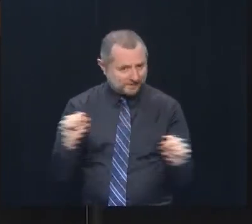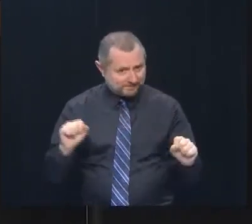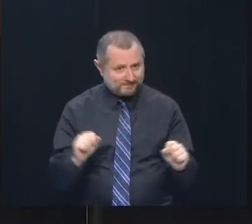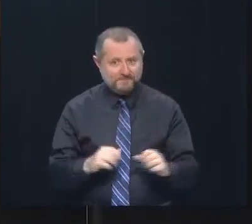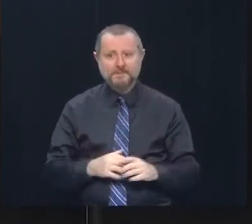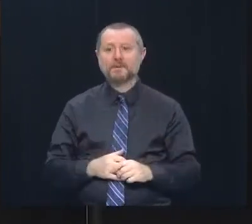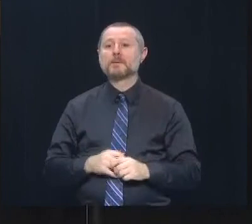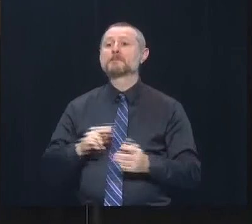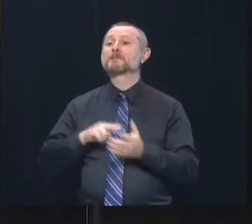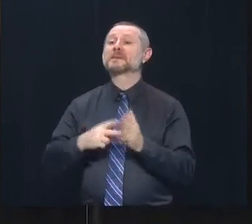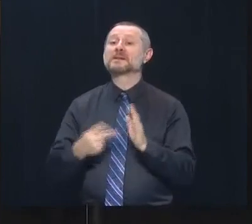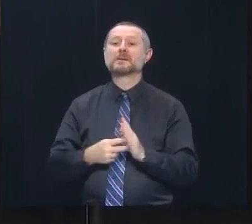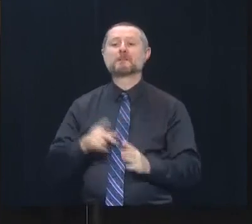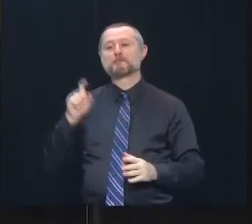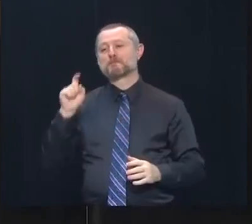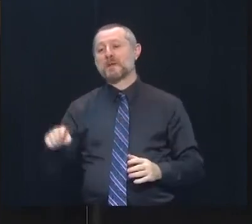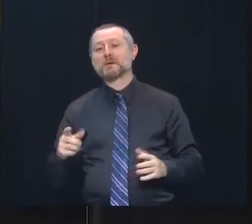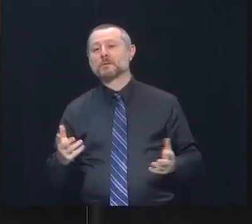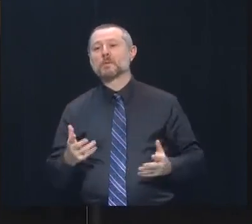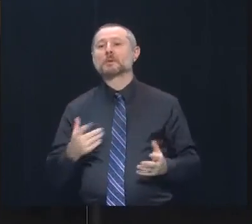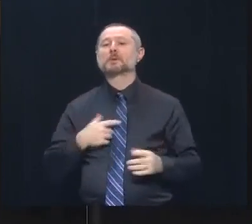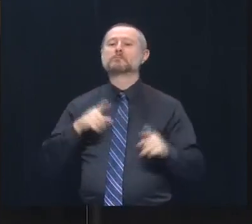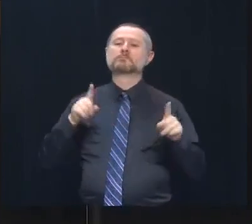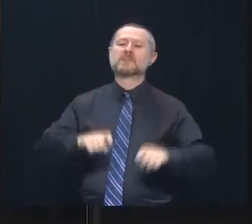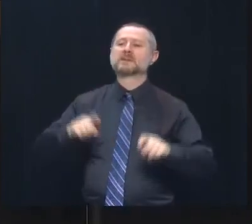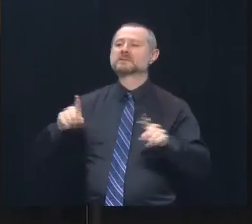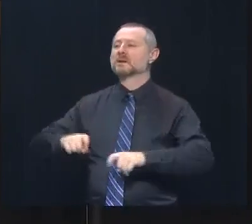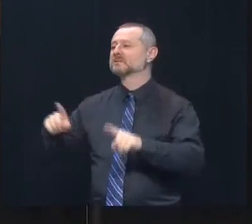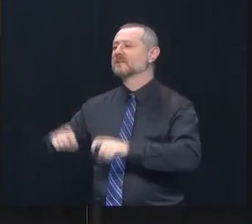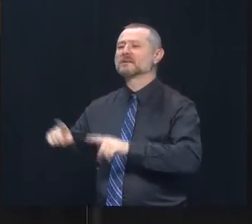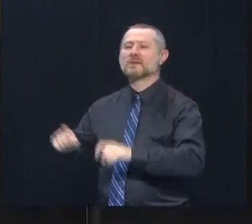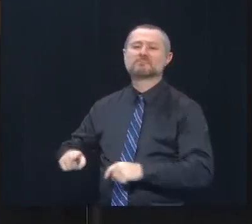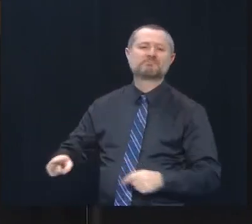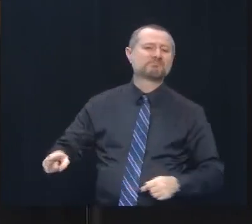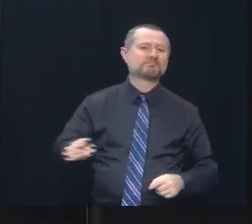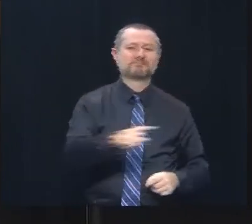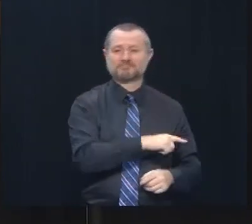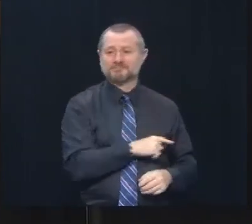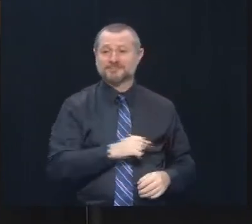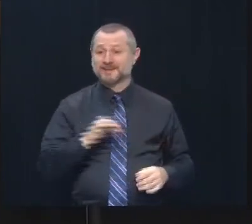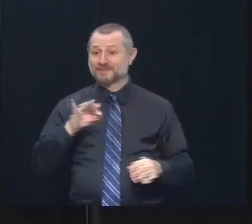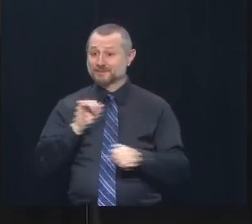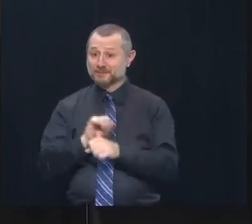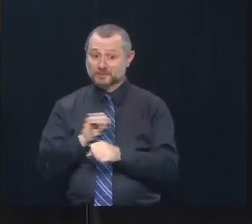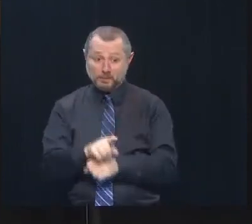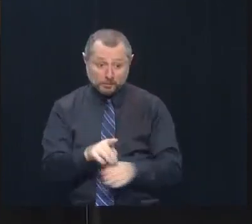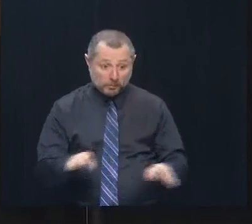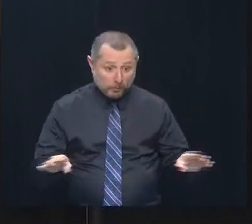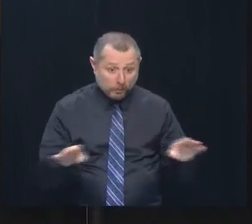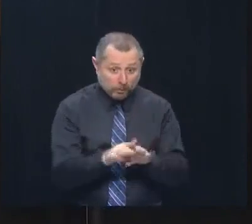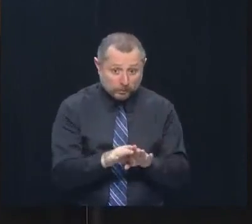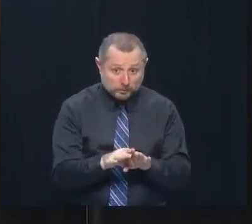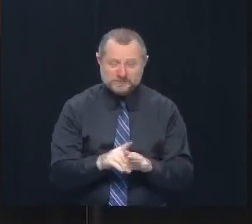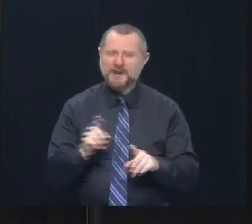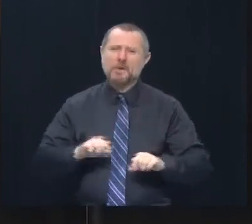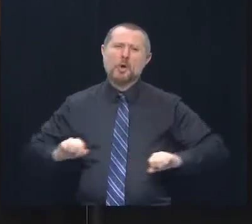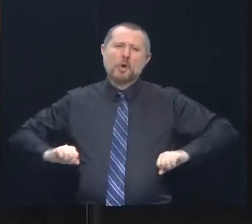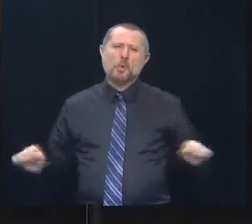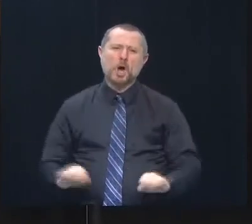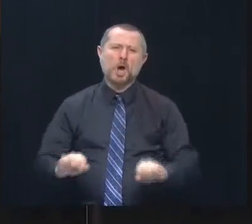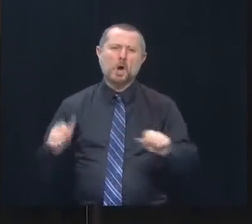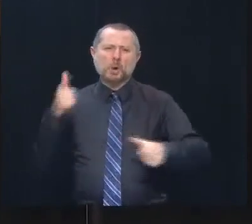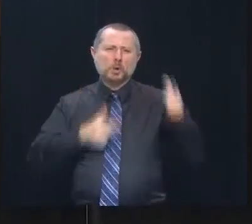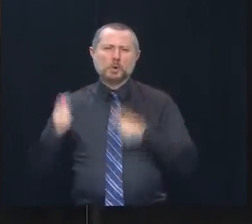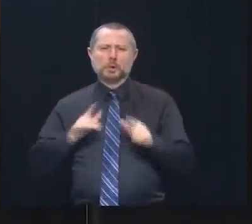do it with a continuous testing regimen, or if they're closed, get them clean, get them